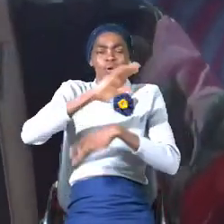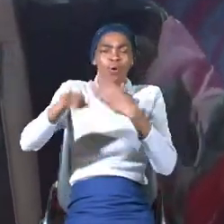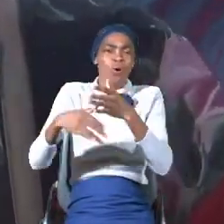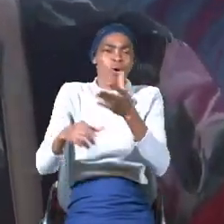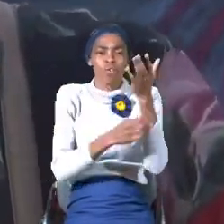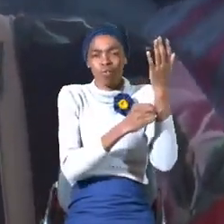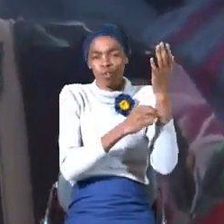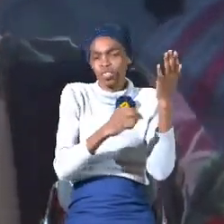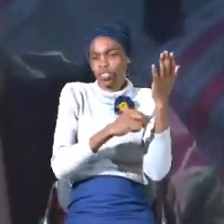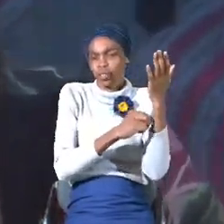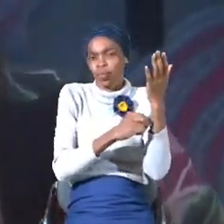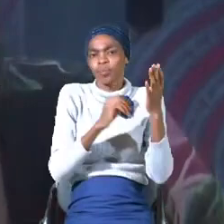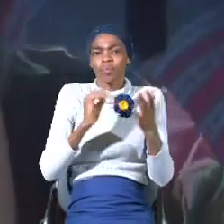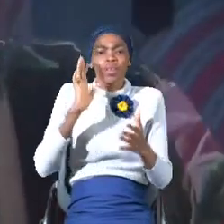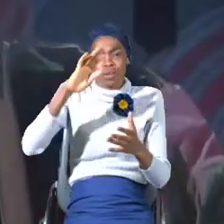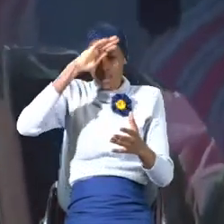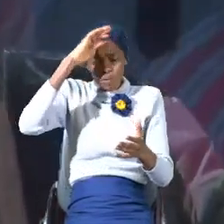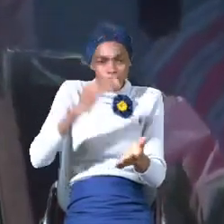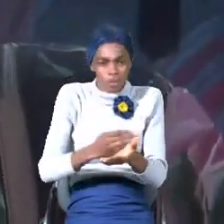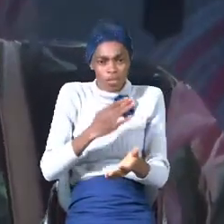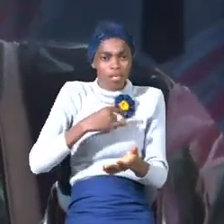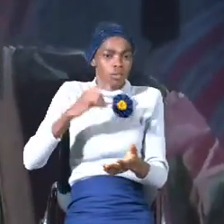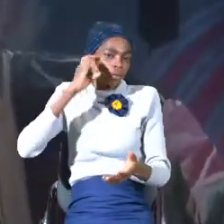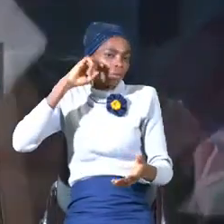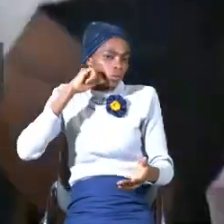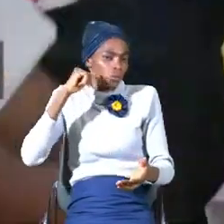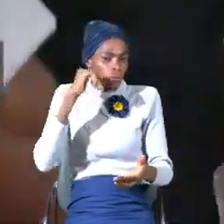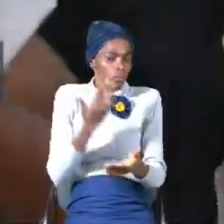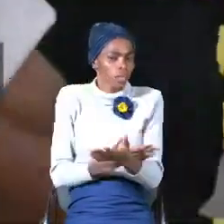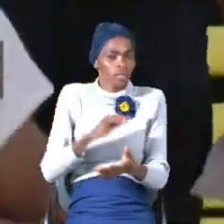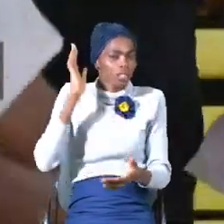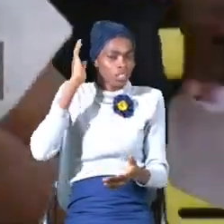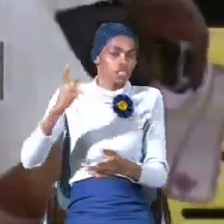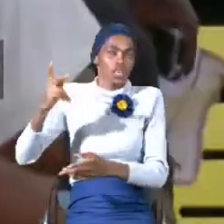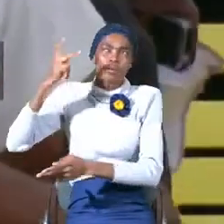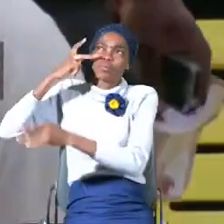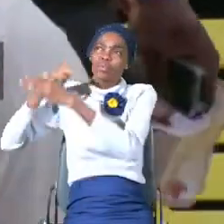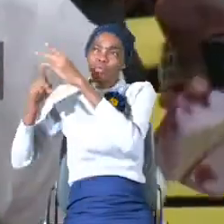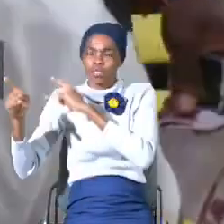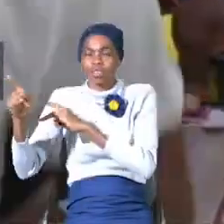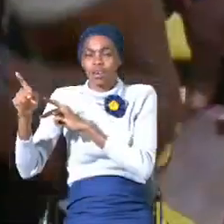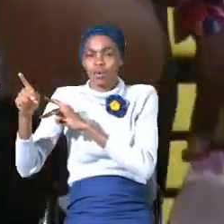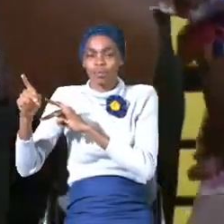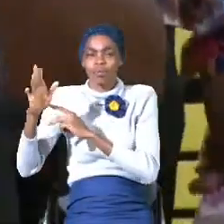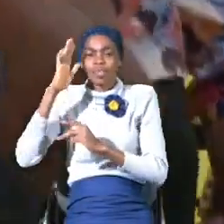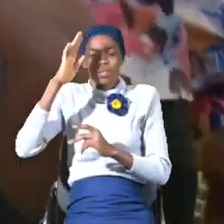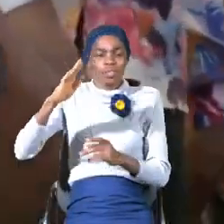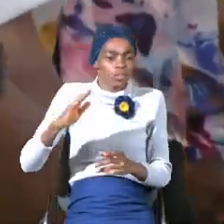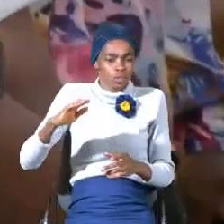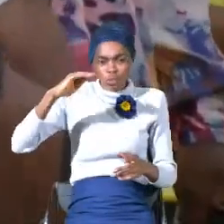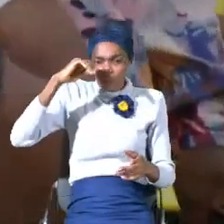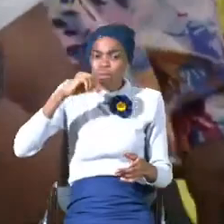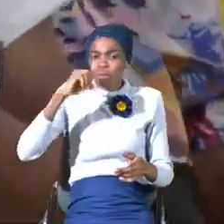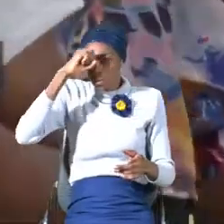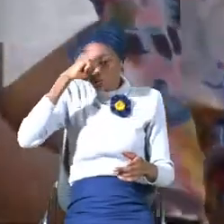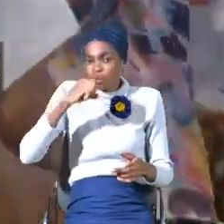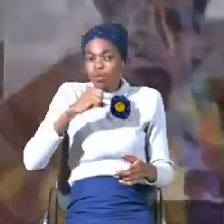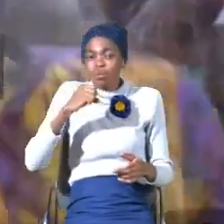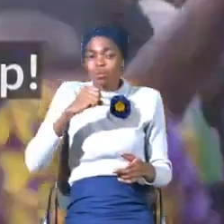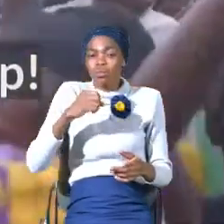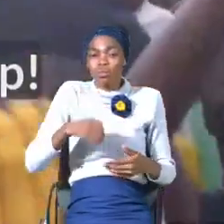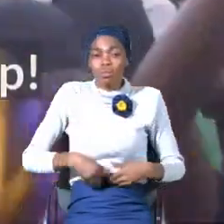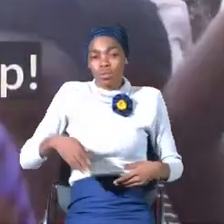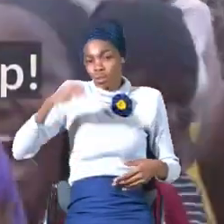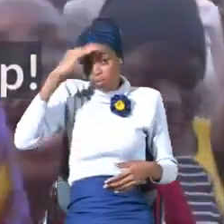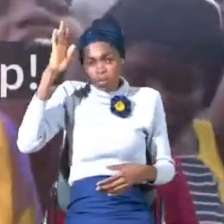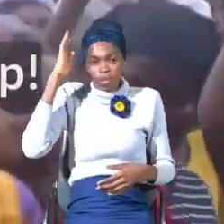flesh. Your sons and daughters, they shall prophesy. Your old men shall dream dreams,